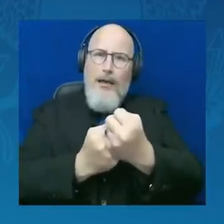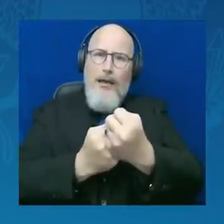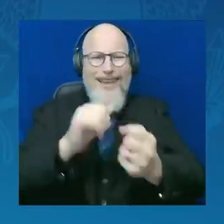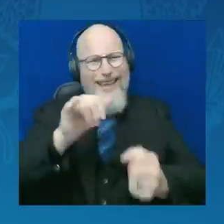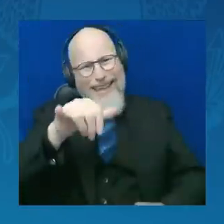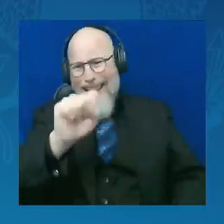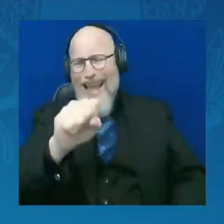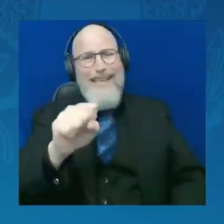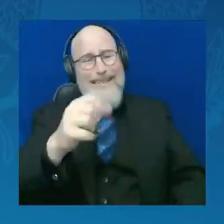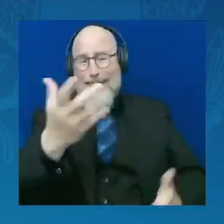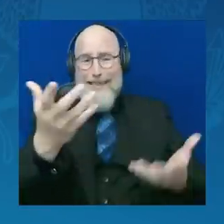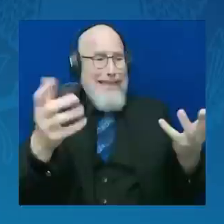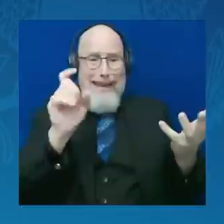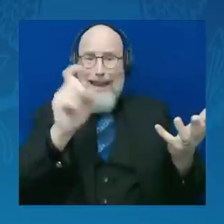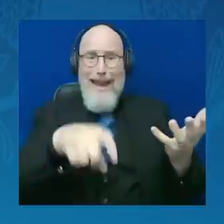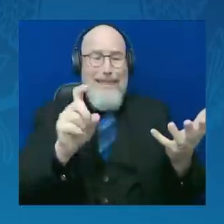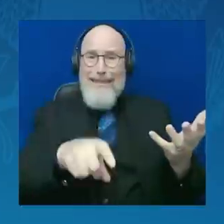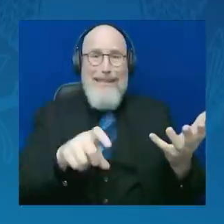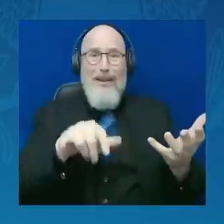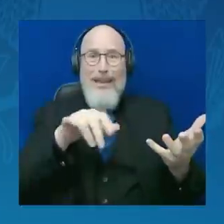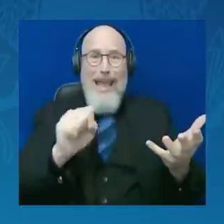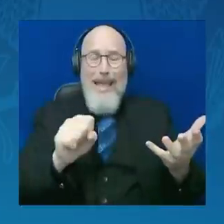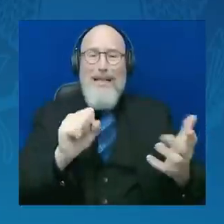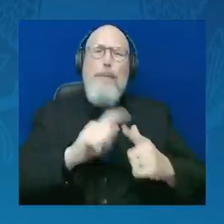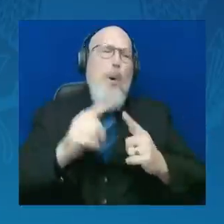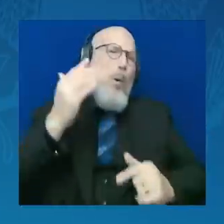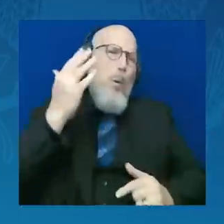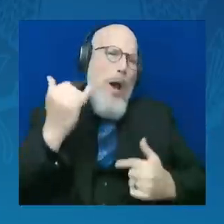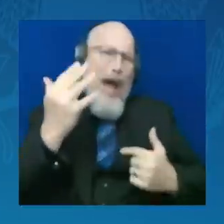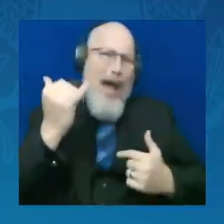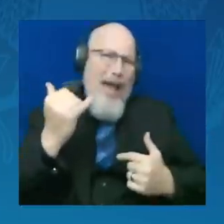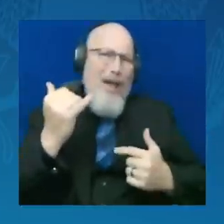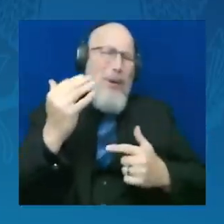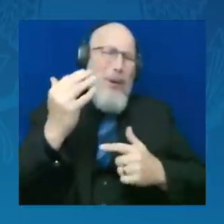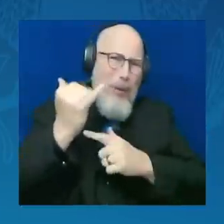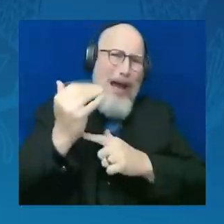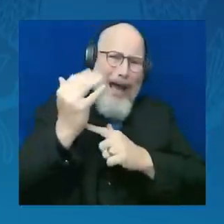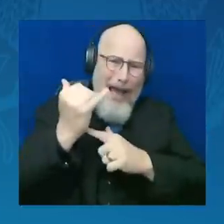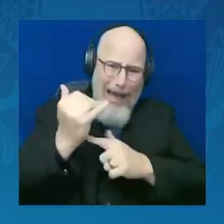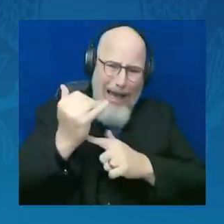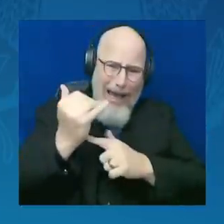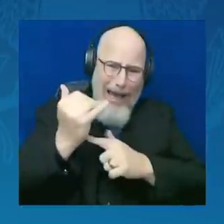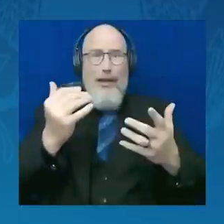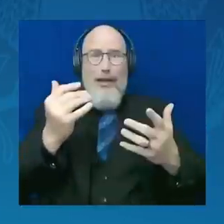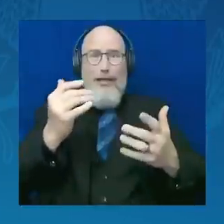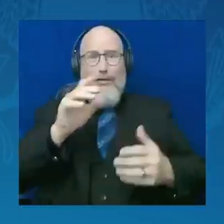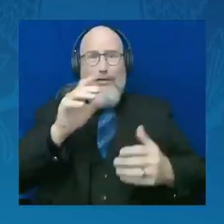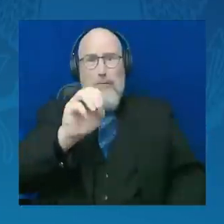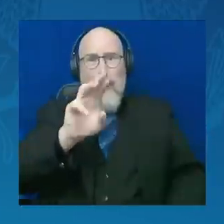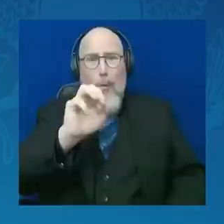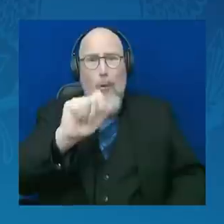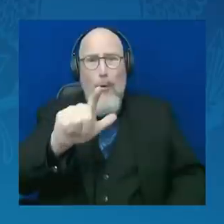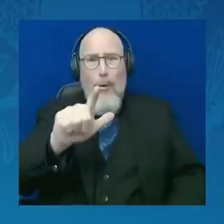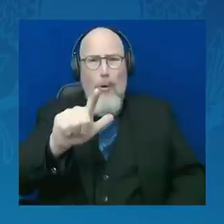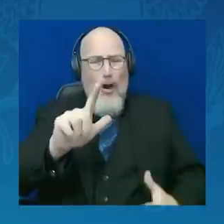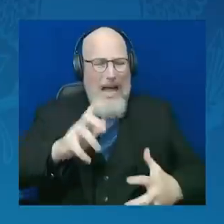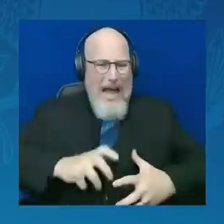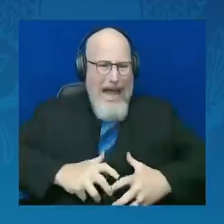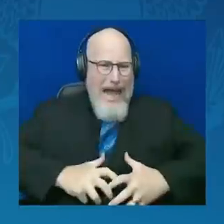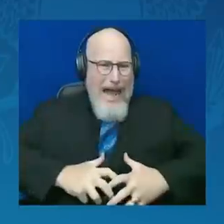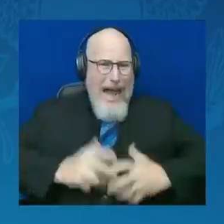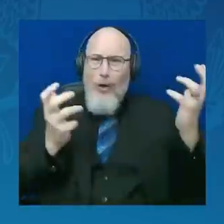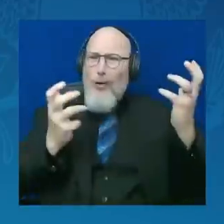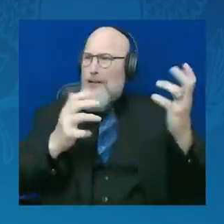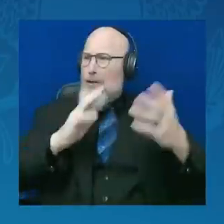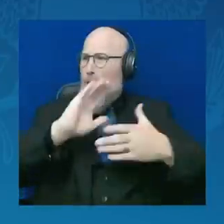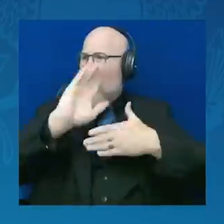what compels us also is the moral outrage that all civilized nations feel